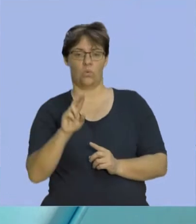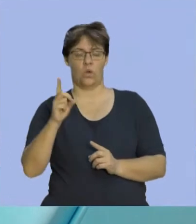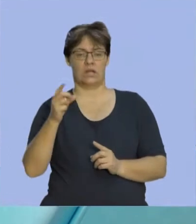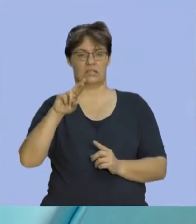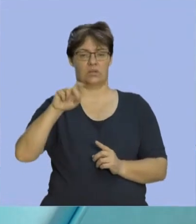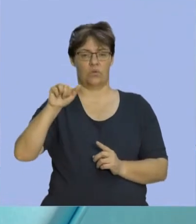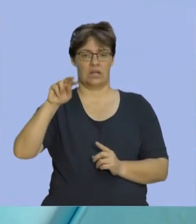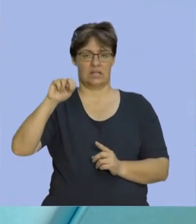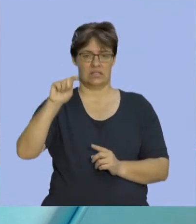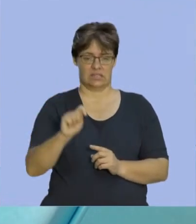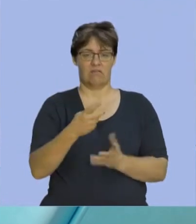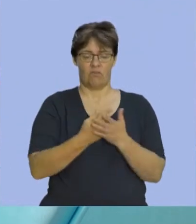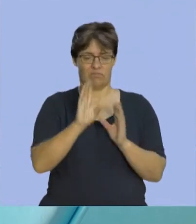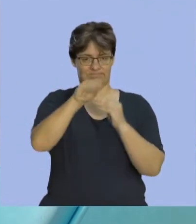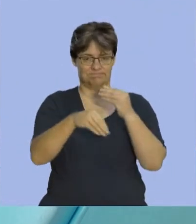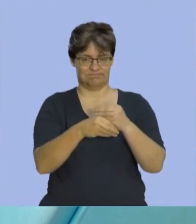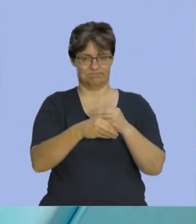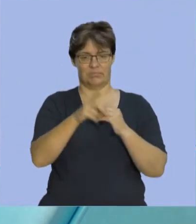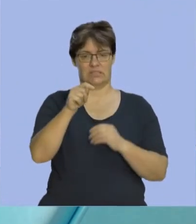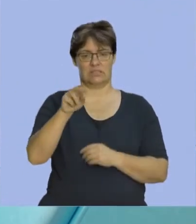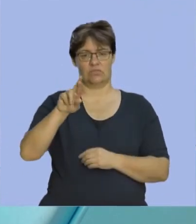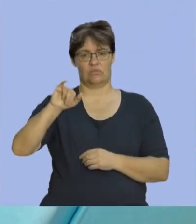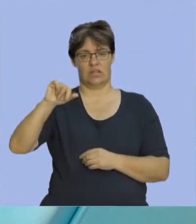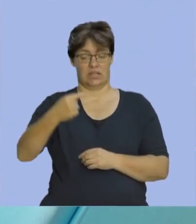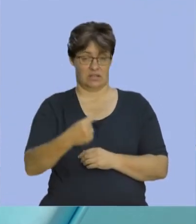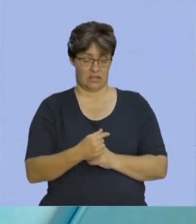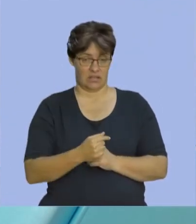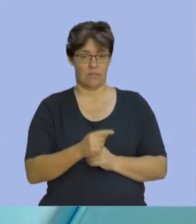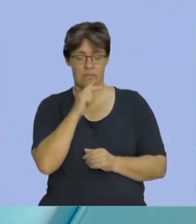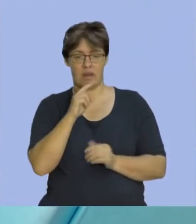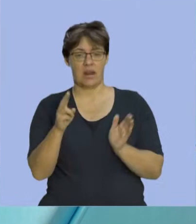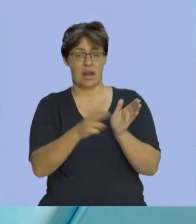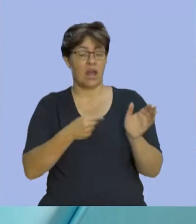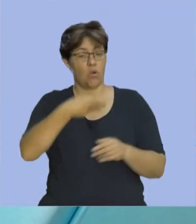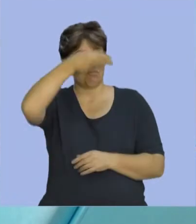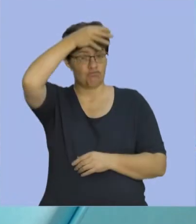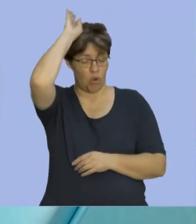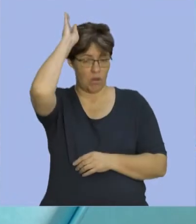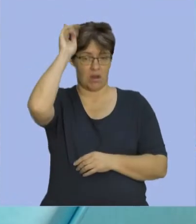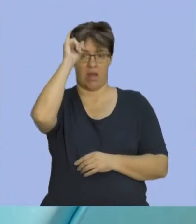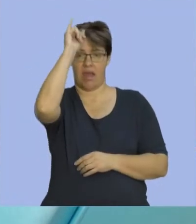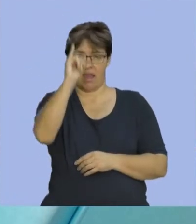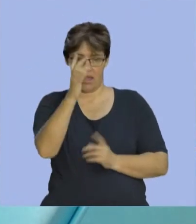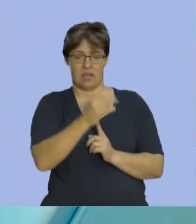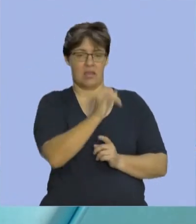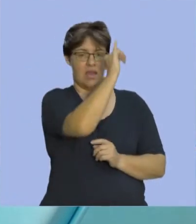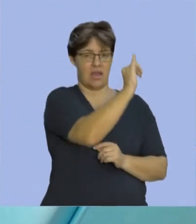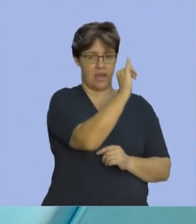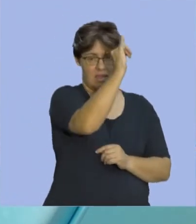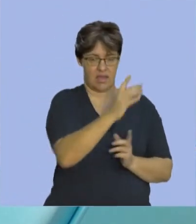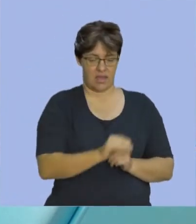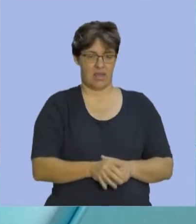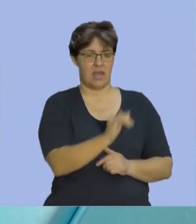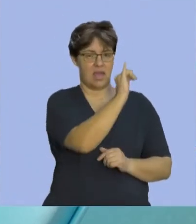a quadrant under the concept of trigonometry. And we label them using the Roman numerals.